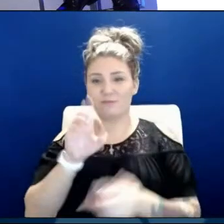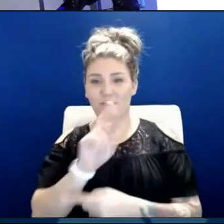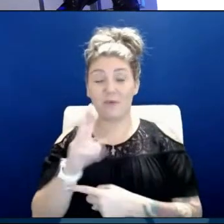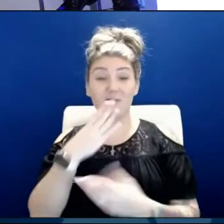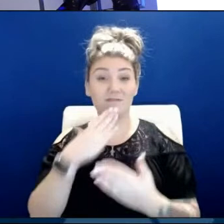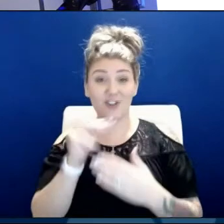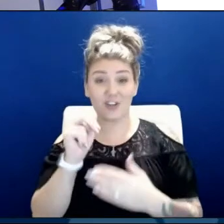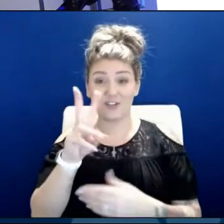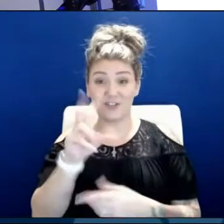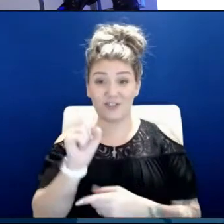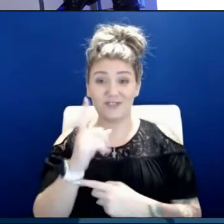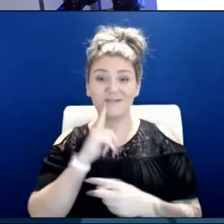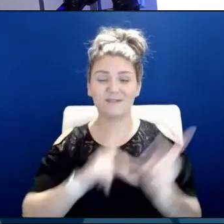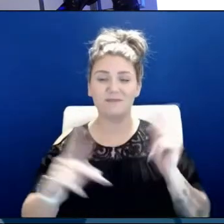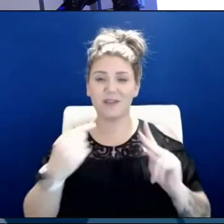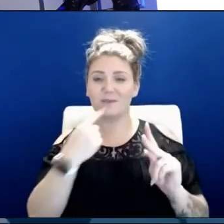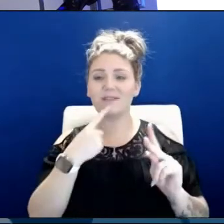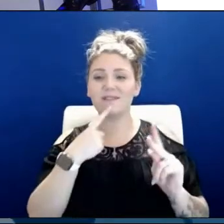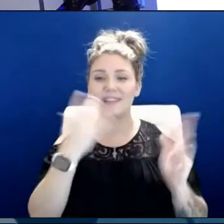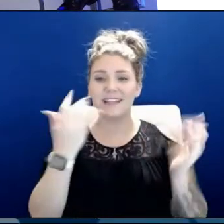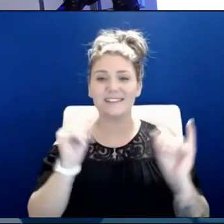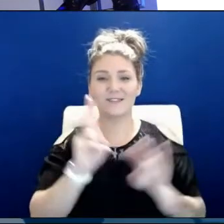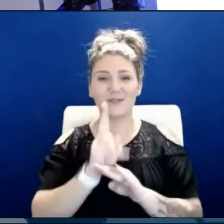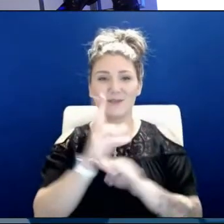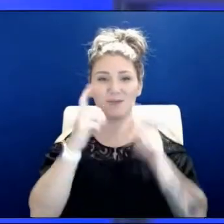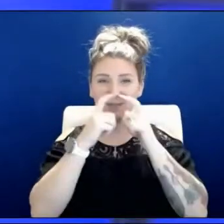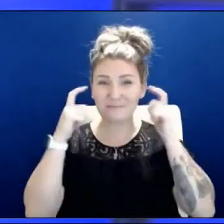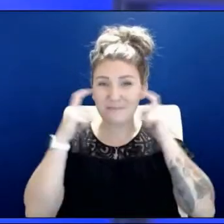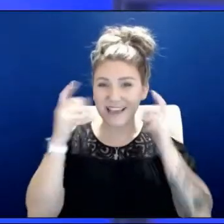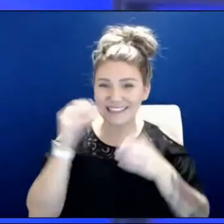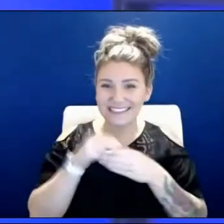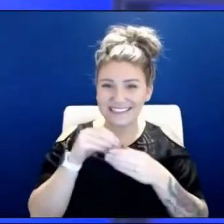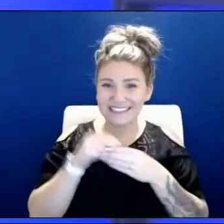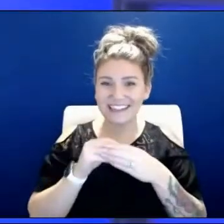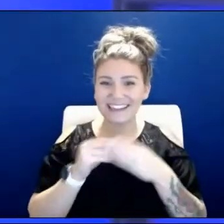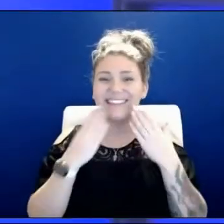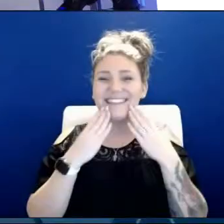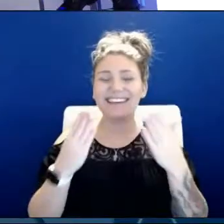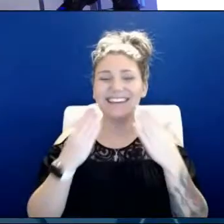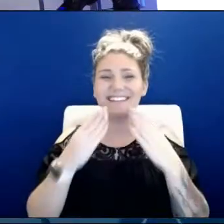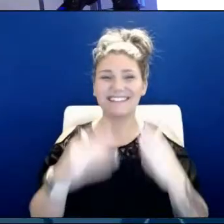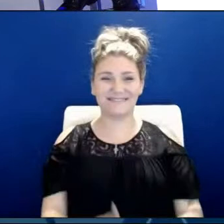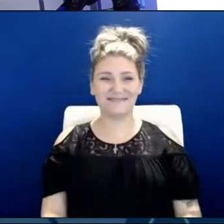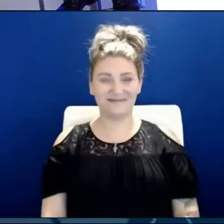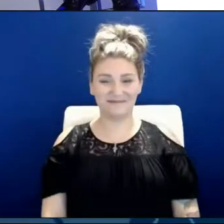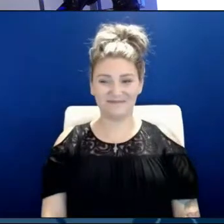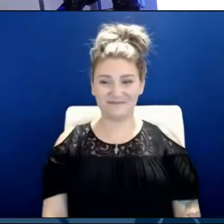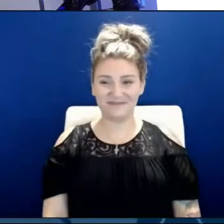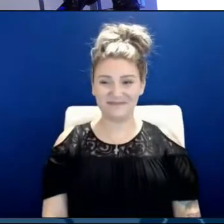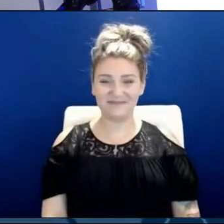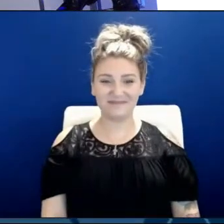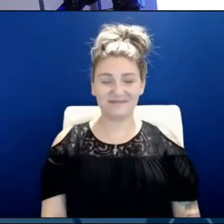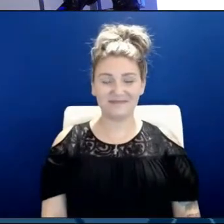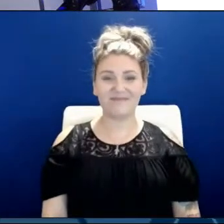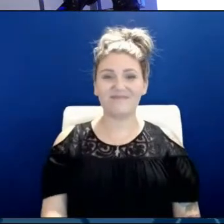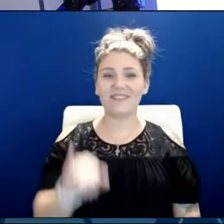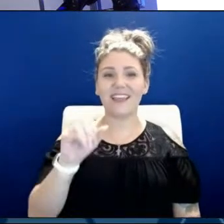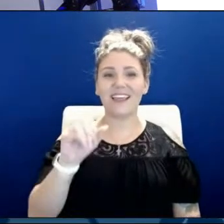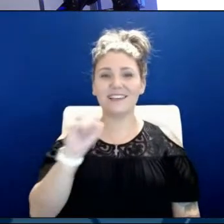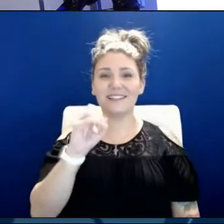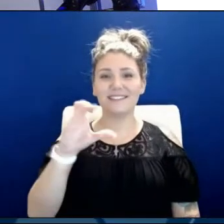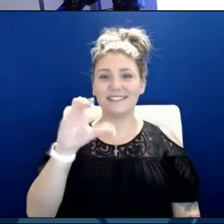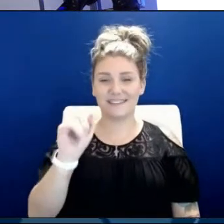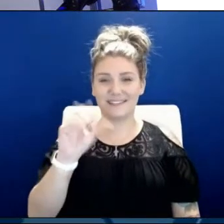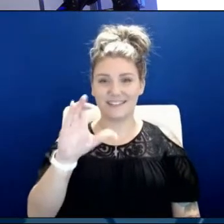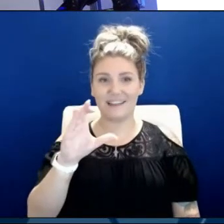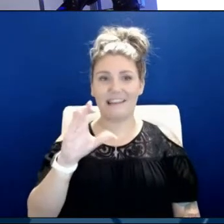feed saying that they're still going to be wearing their mask indoors. So hopefully All right, that makes you feel go. good. Isaac has a question. How do you feel about the